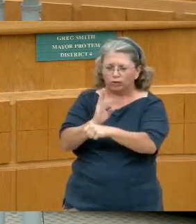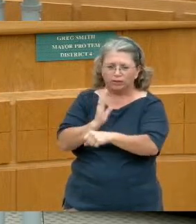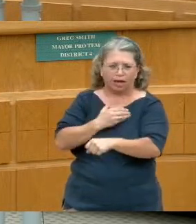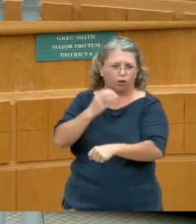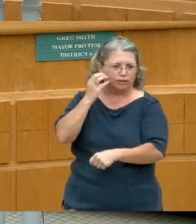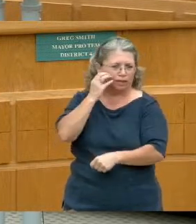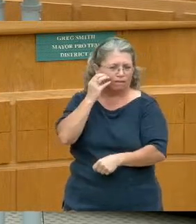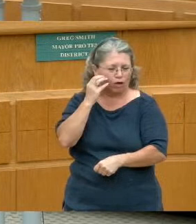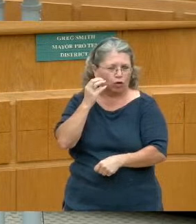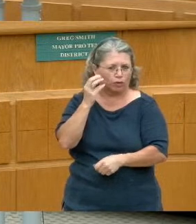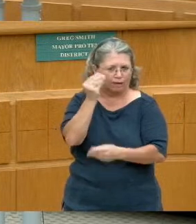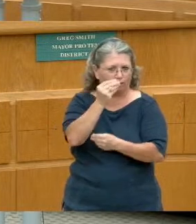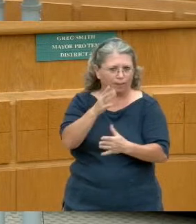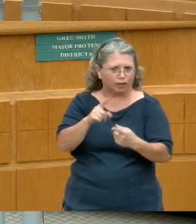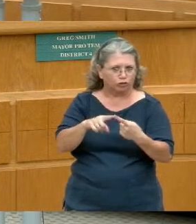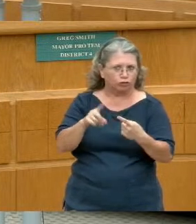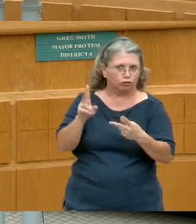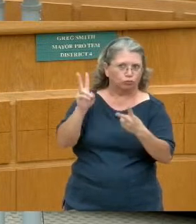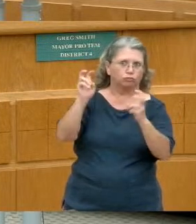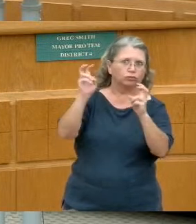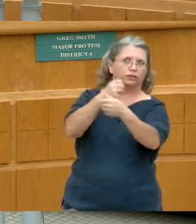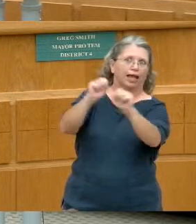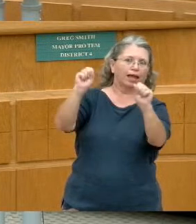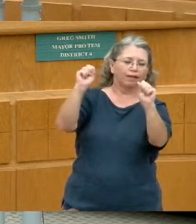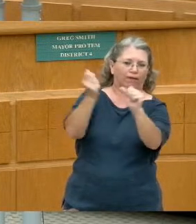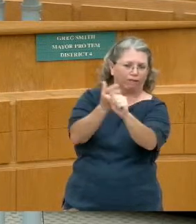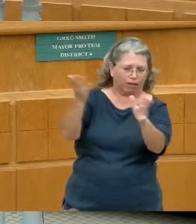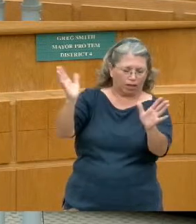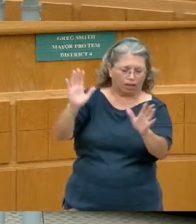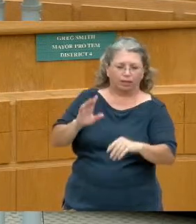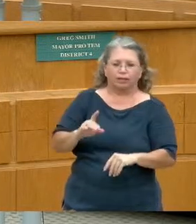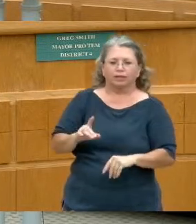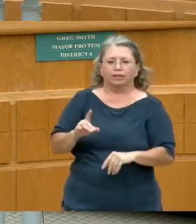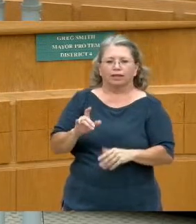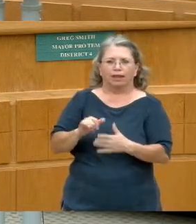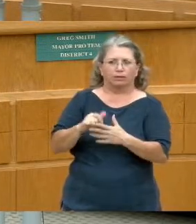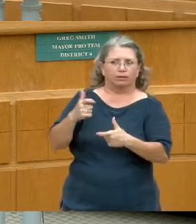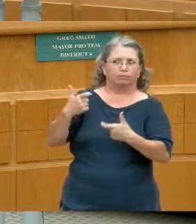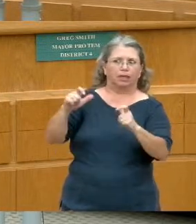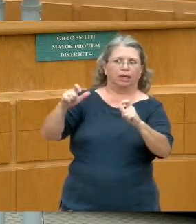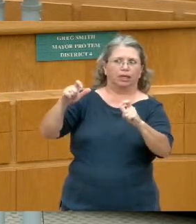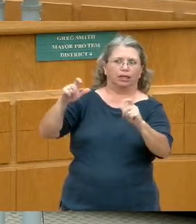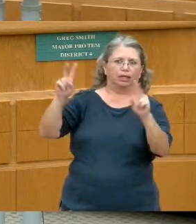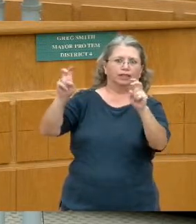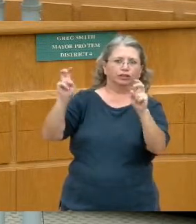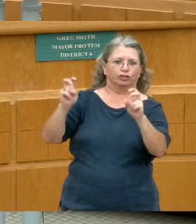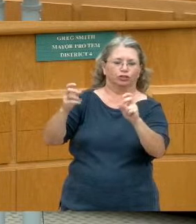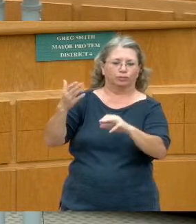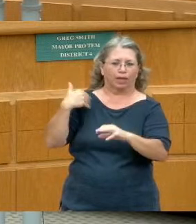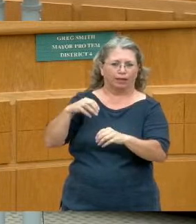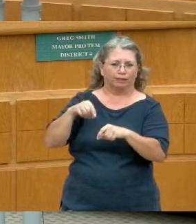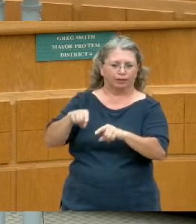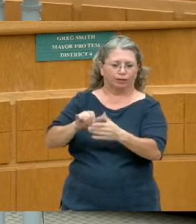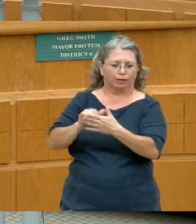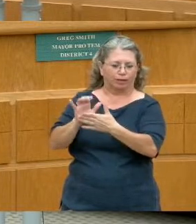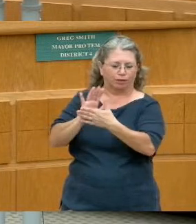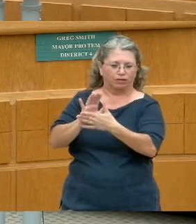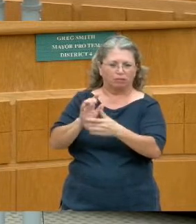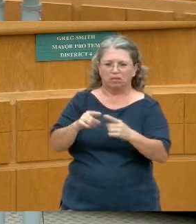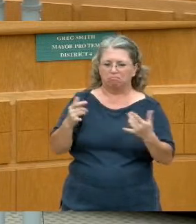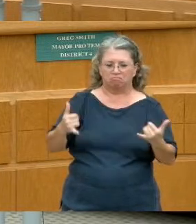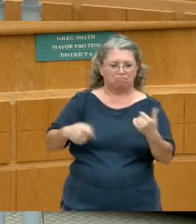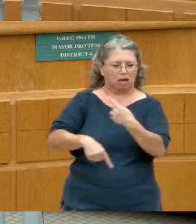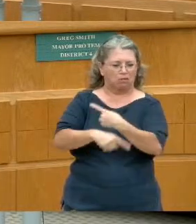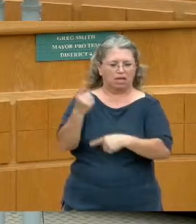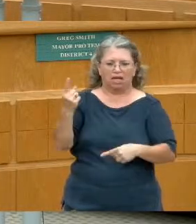in the movie back in 2008. But today, it's not that much of a moral conundrum, it seems,